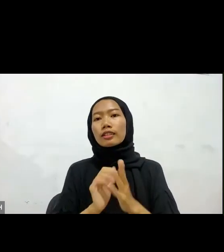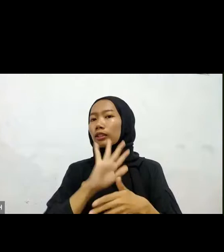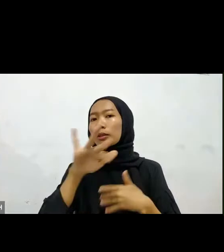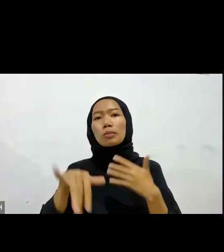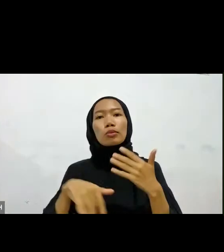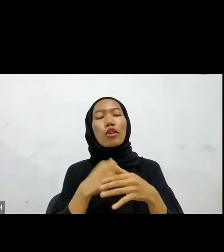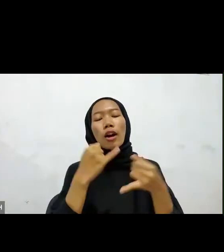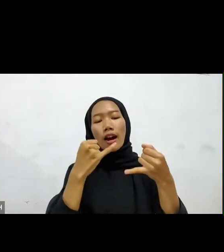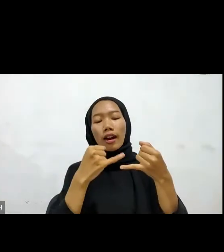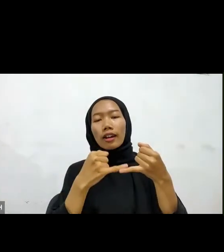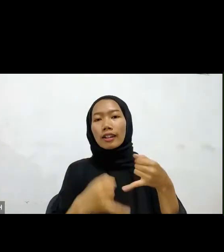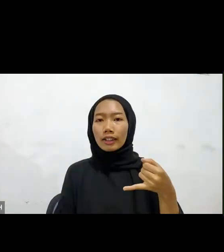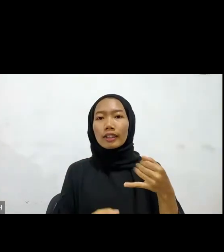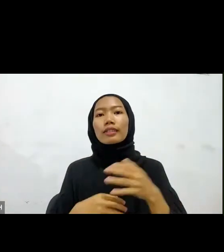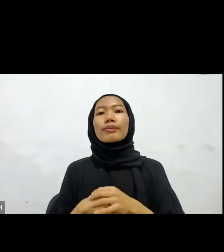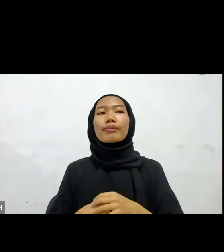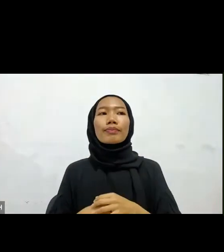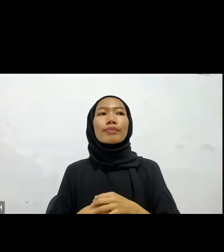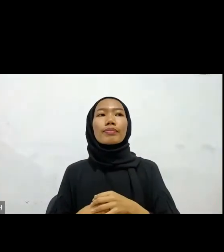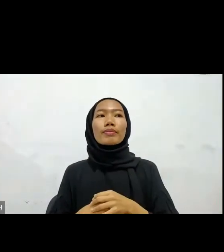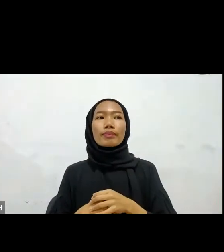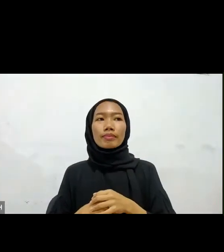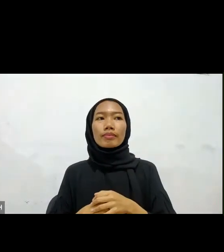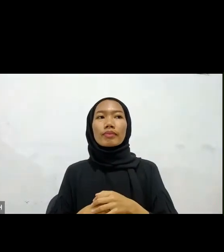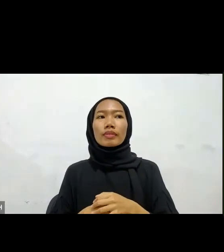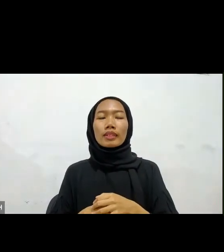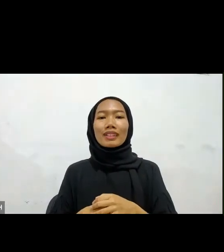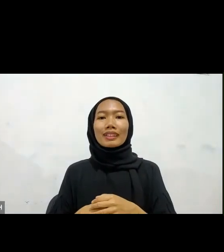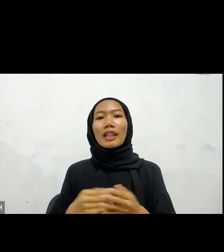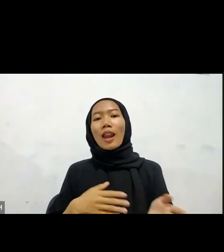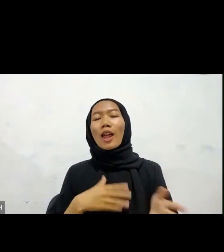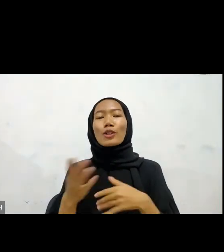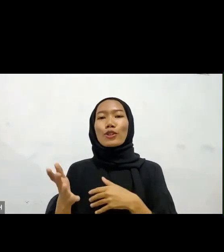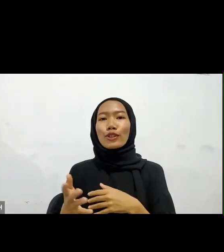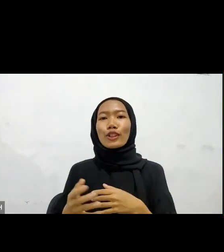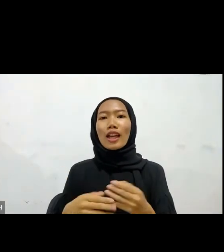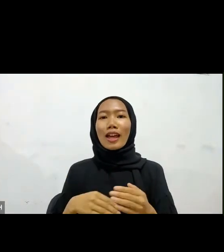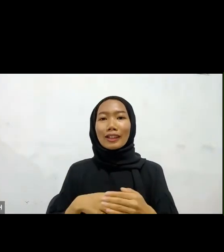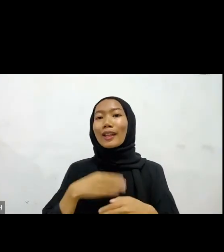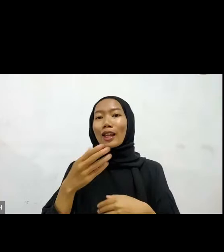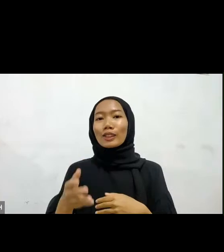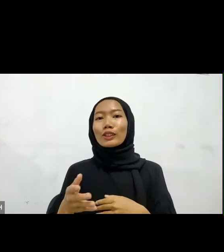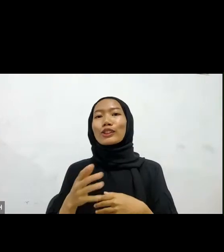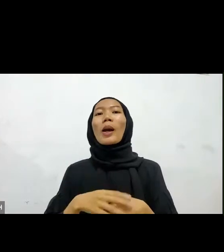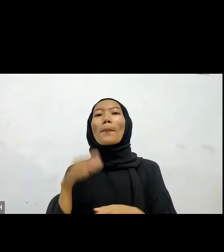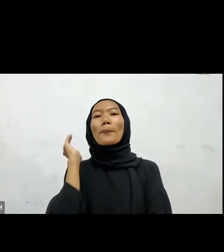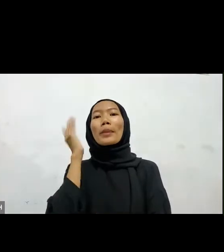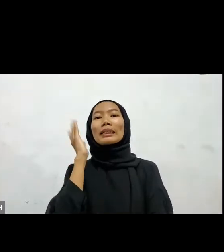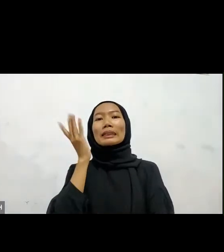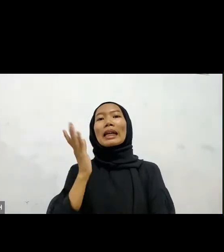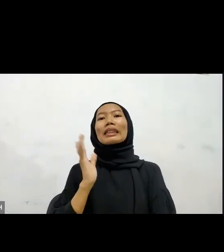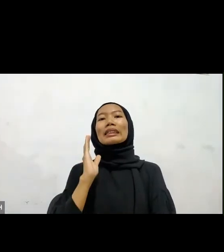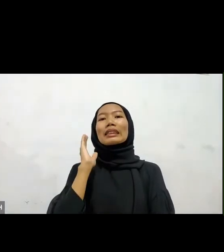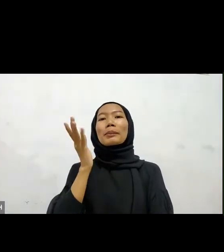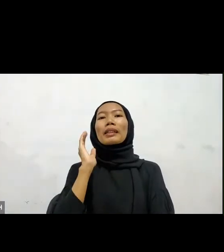kita selanjutnya yang juga tidak kalah keren ya. Nah, kita sudah ada